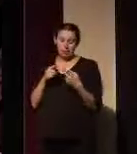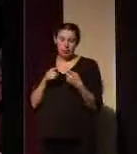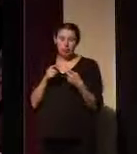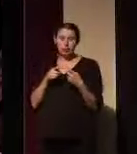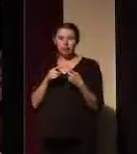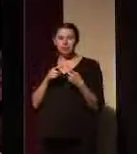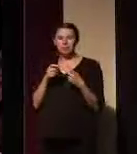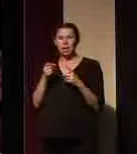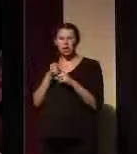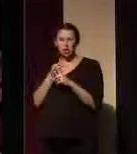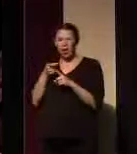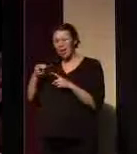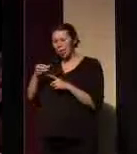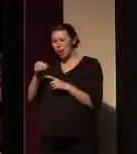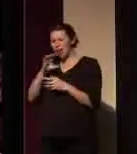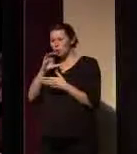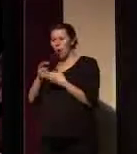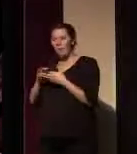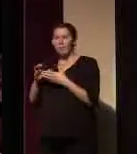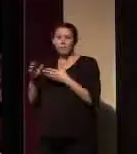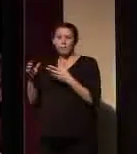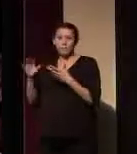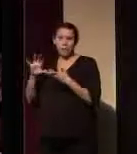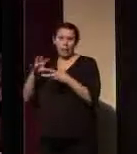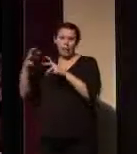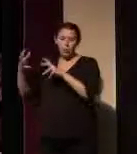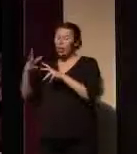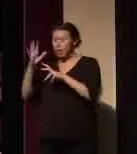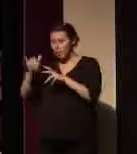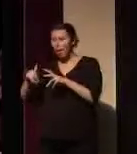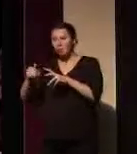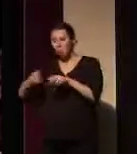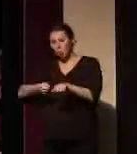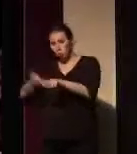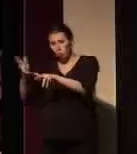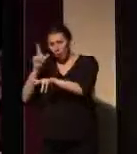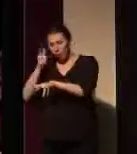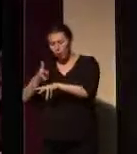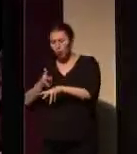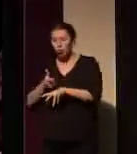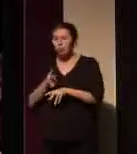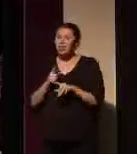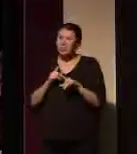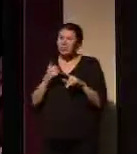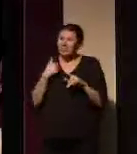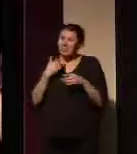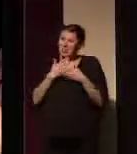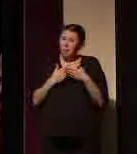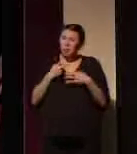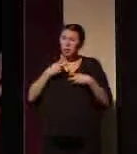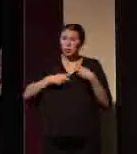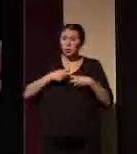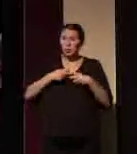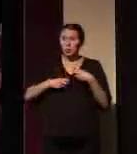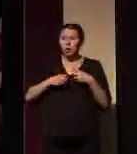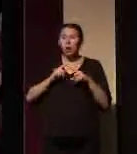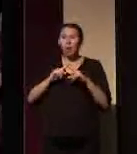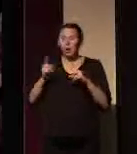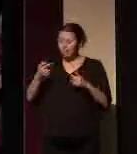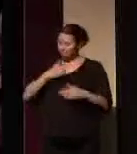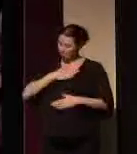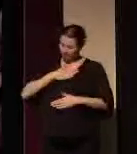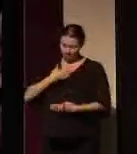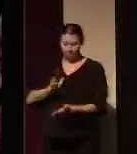wife got into it, which was, it was thrown out. He had some issues, and you know what? He was honest with